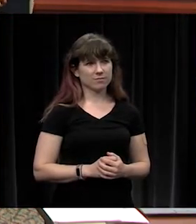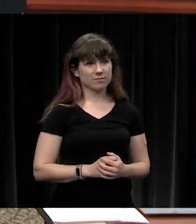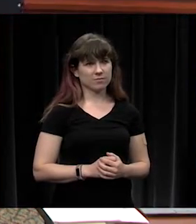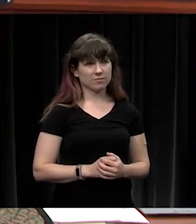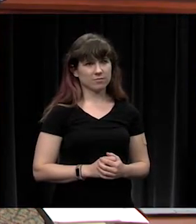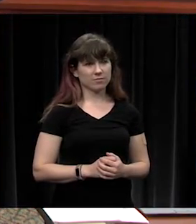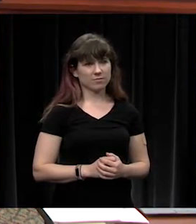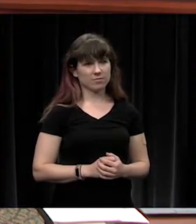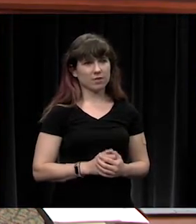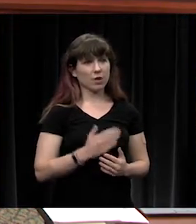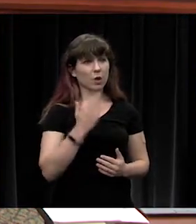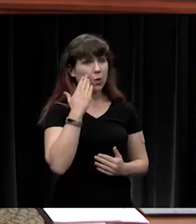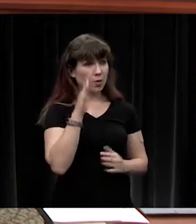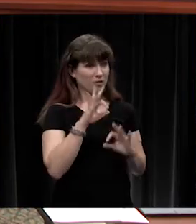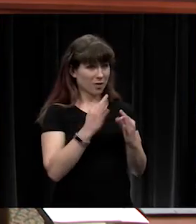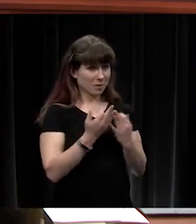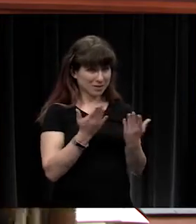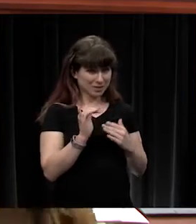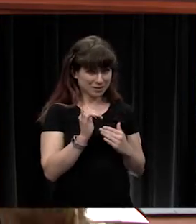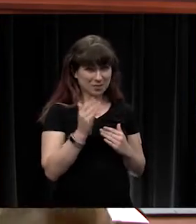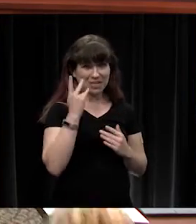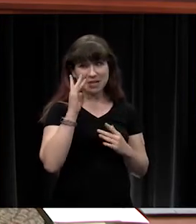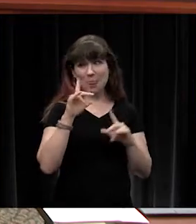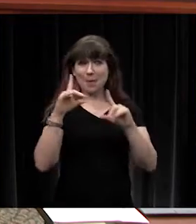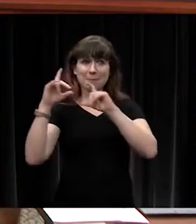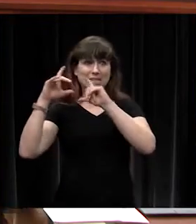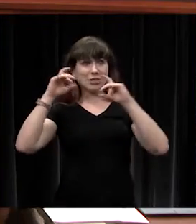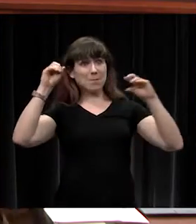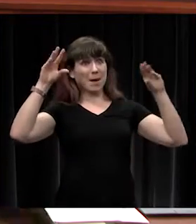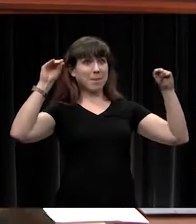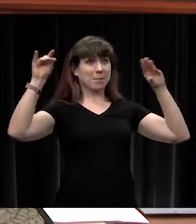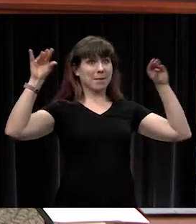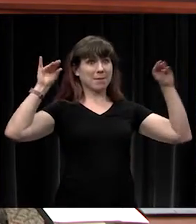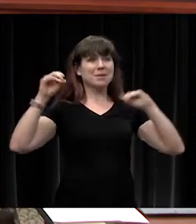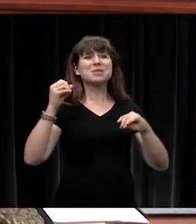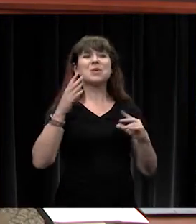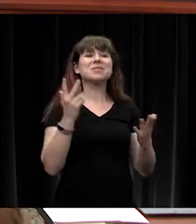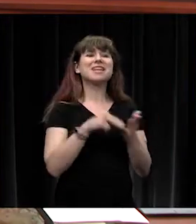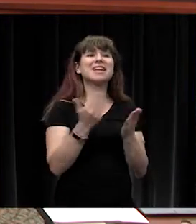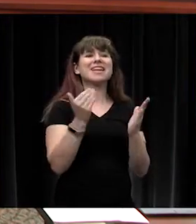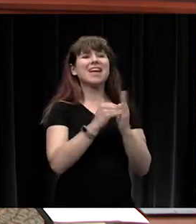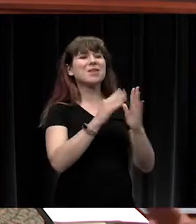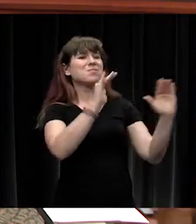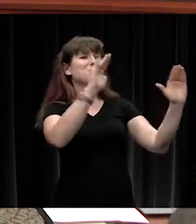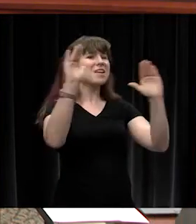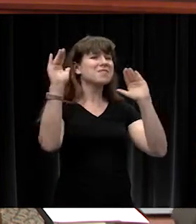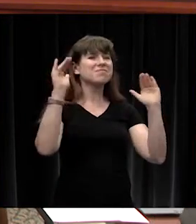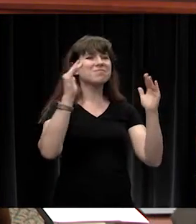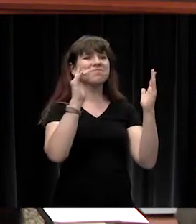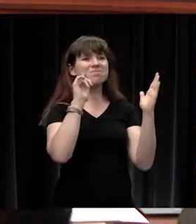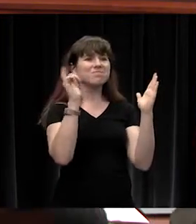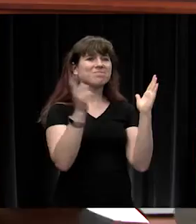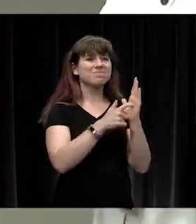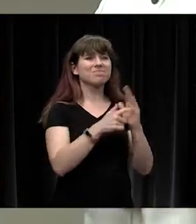And I know your family's here as well because I saw them all taking pictures. So please stand again and wave.